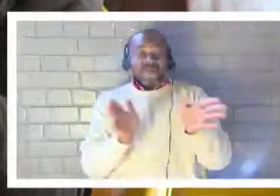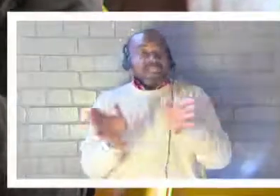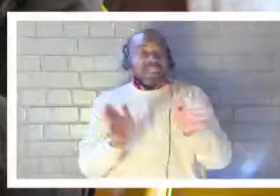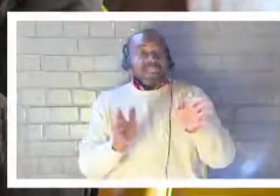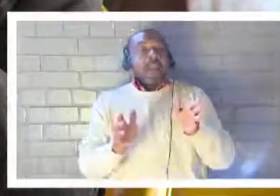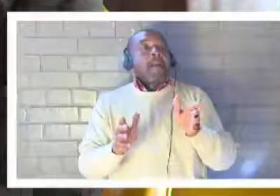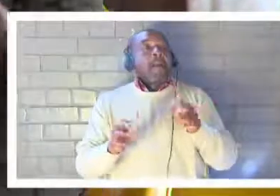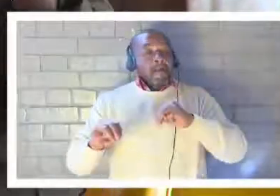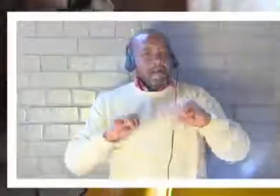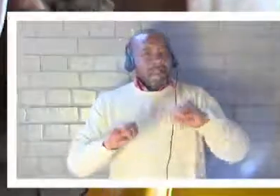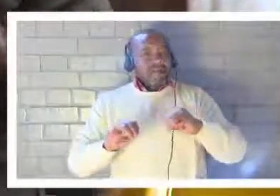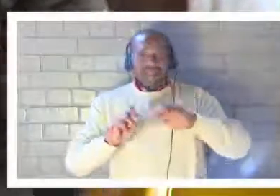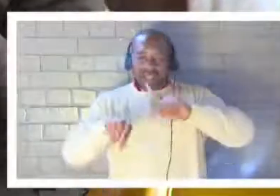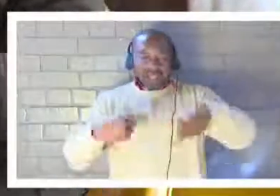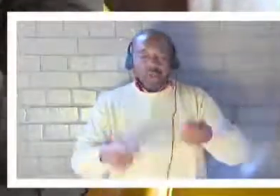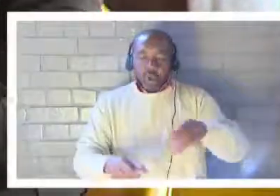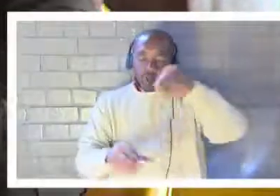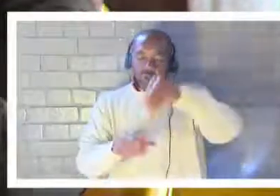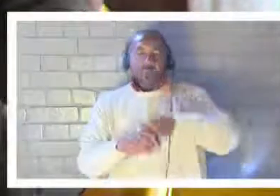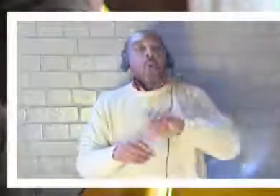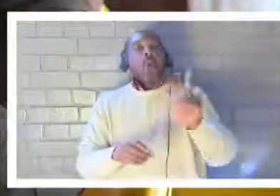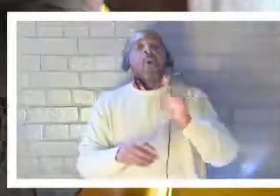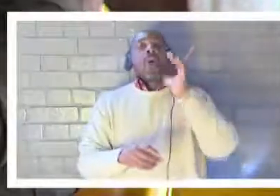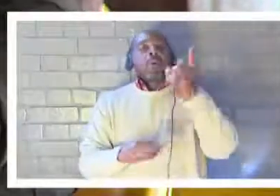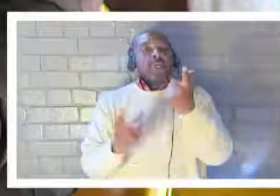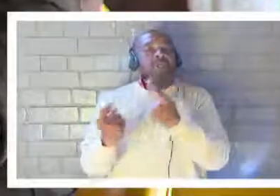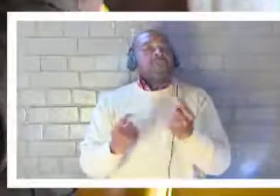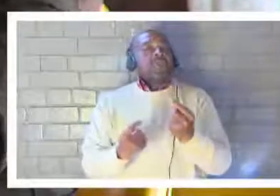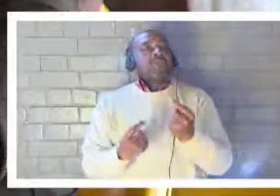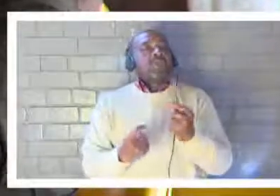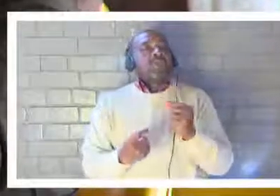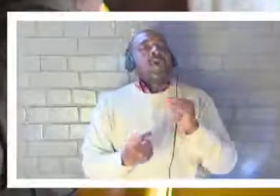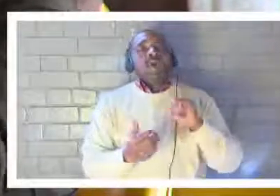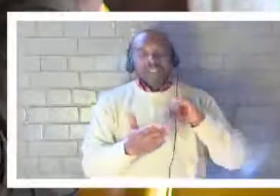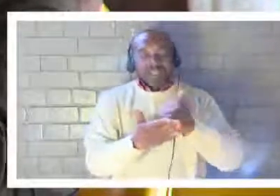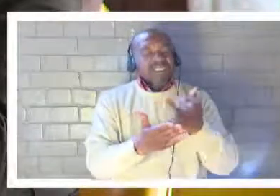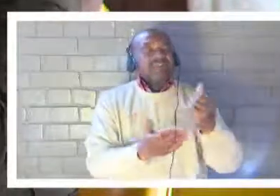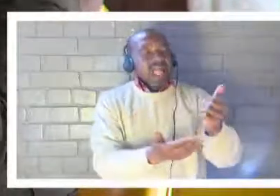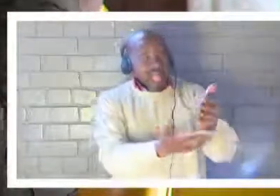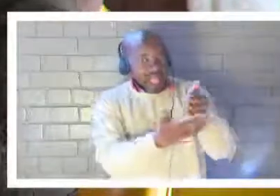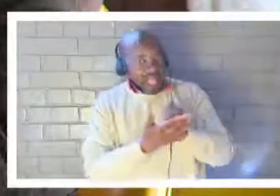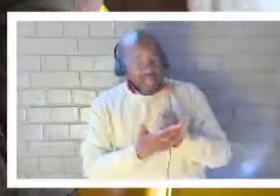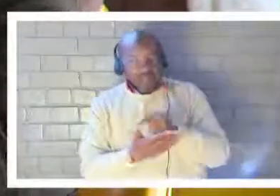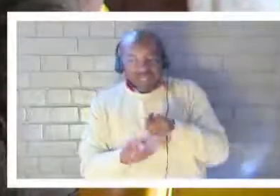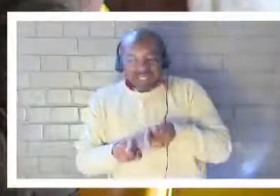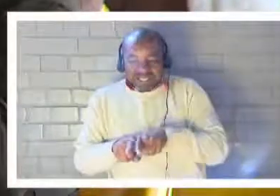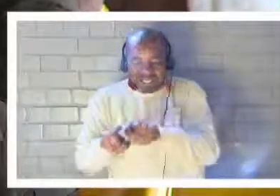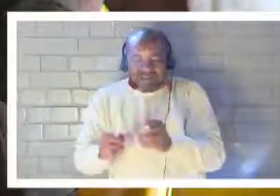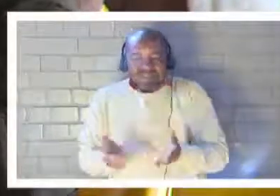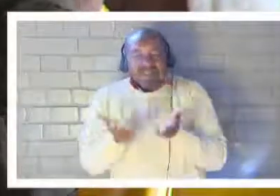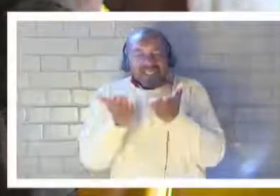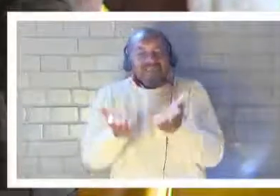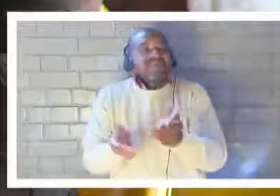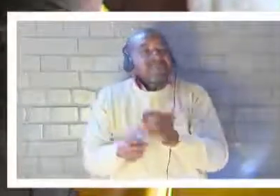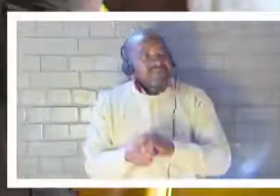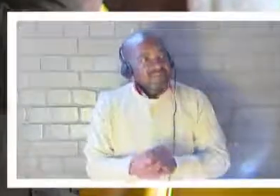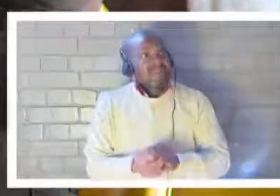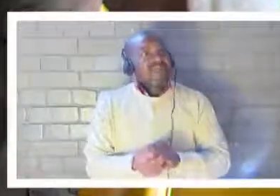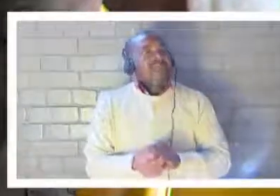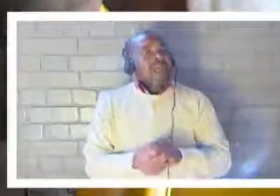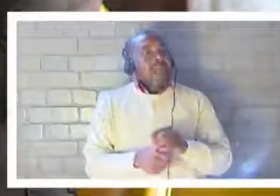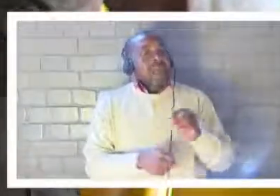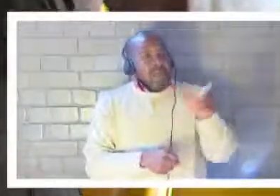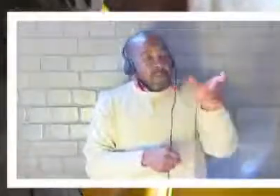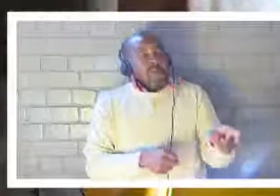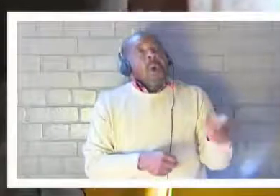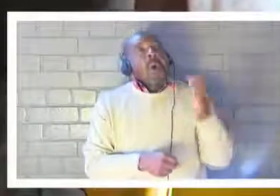service request. And then the DID project manager, which is the inspectorate, they will draft the specification. After we confirm, they take